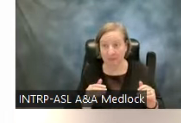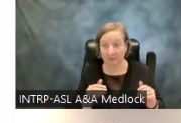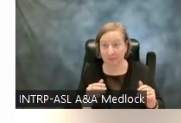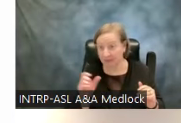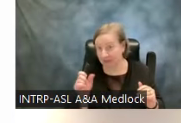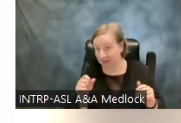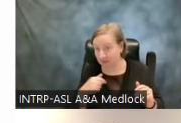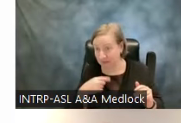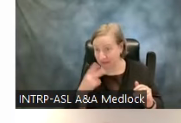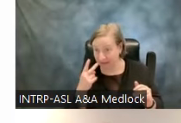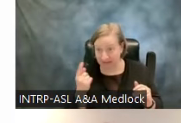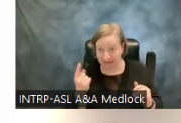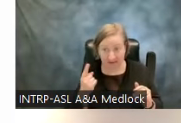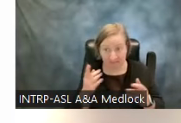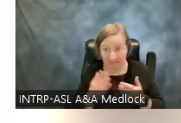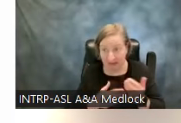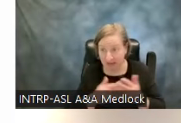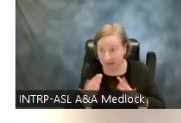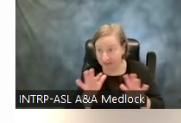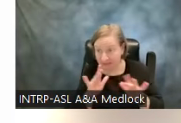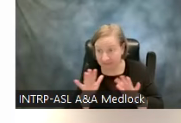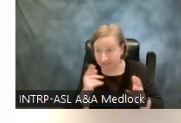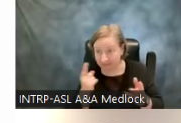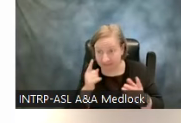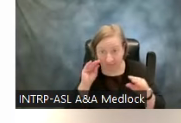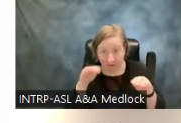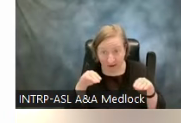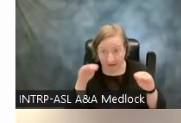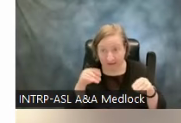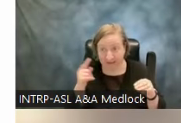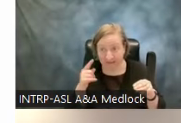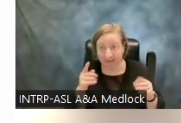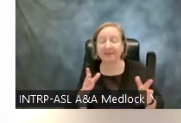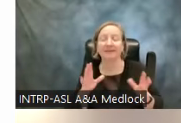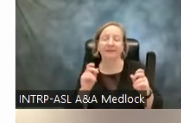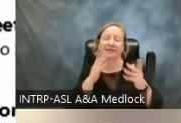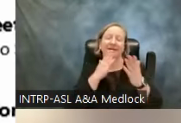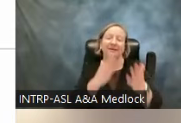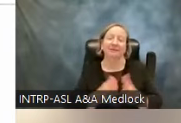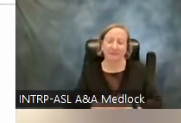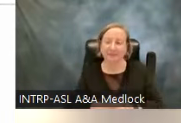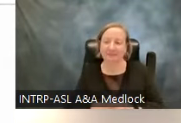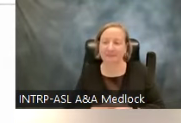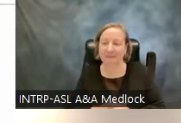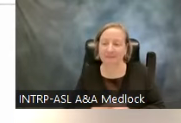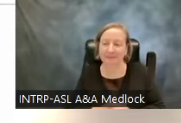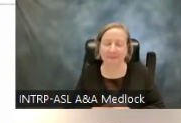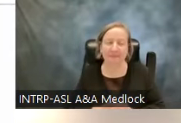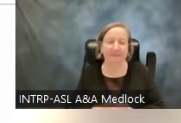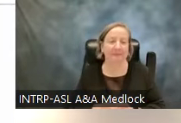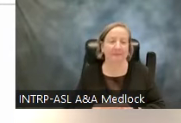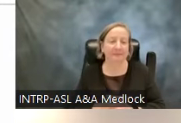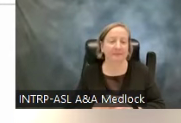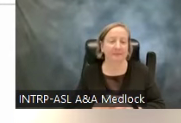Yes, do I see some hands and nodding? Okay, thank you.